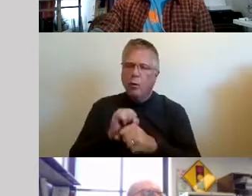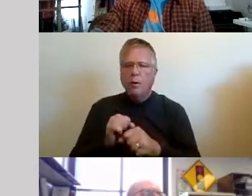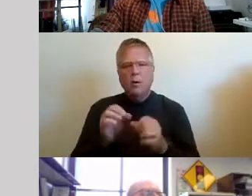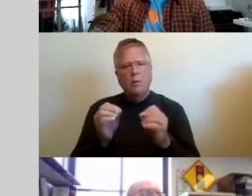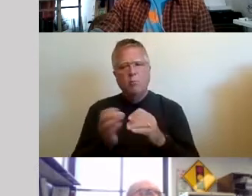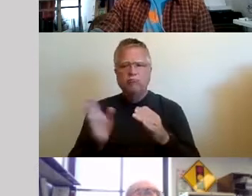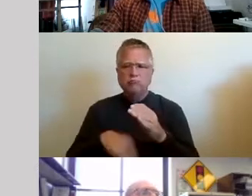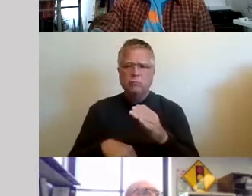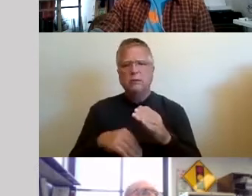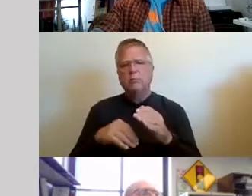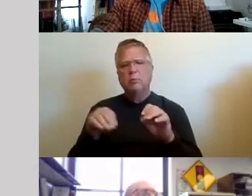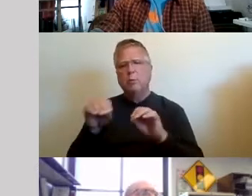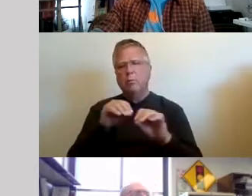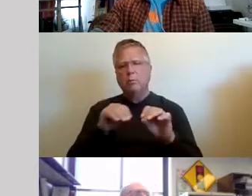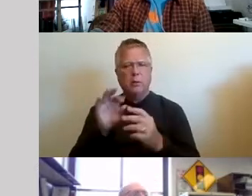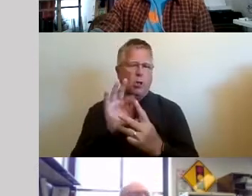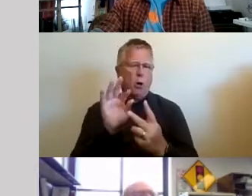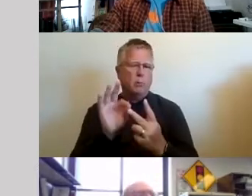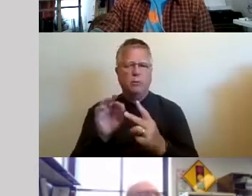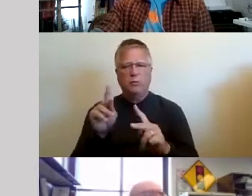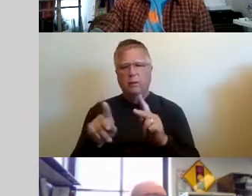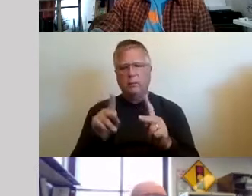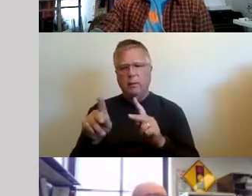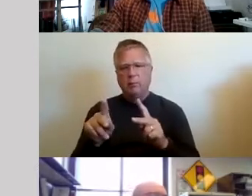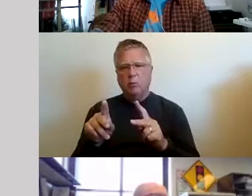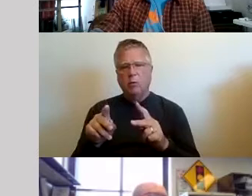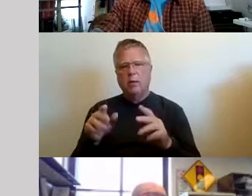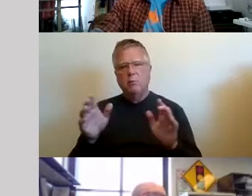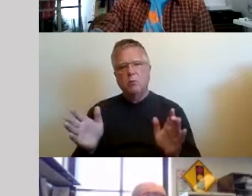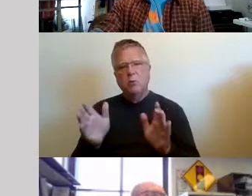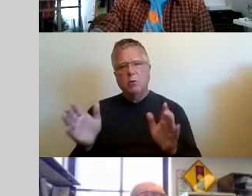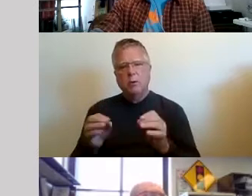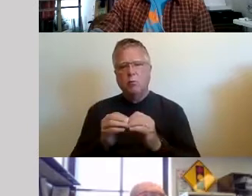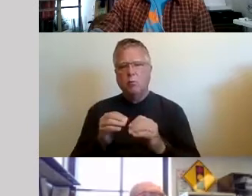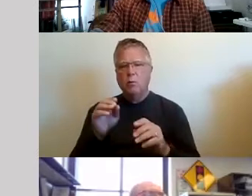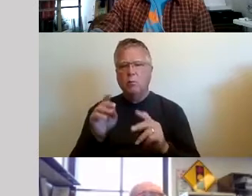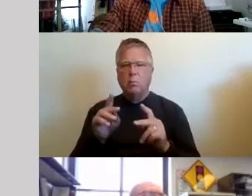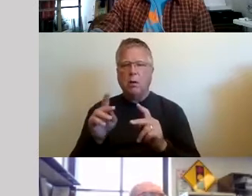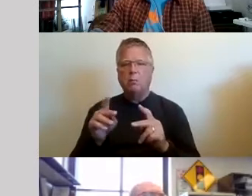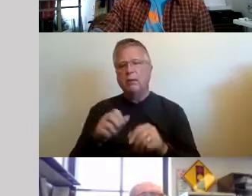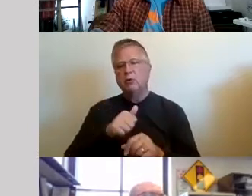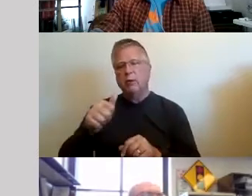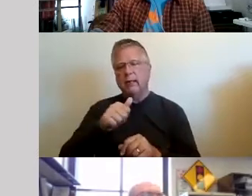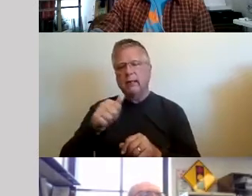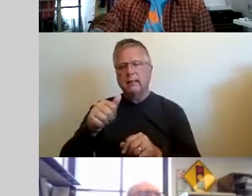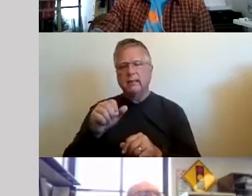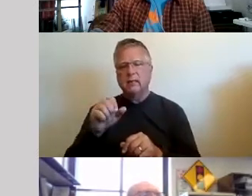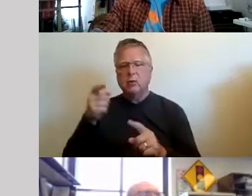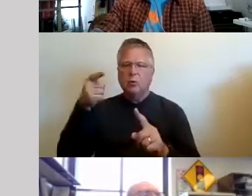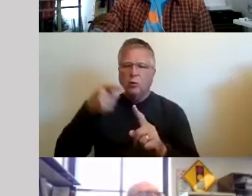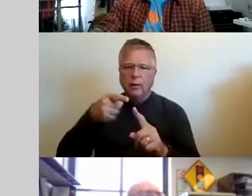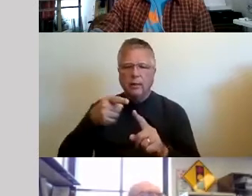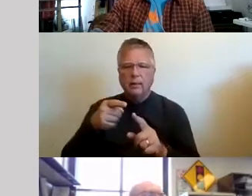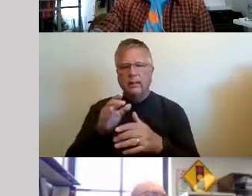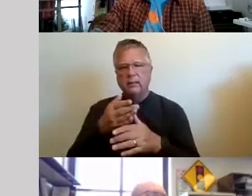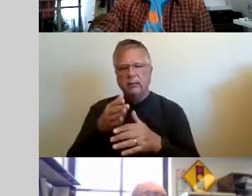mobility option for our constituents. We are promoting more public transit oriented micro and share mobility option that will be more